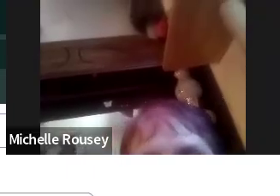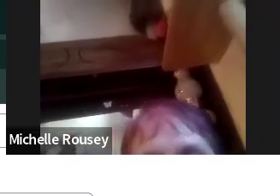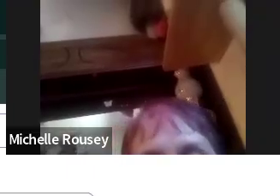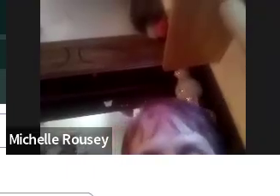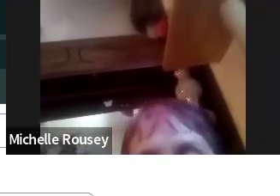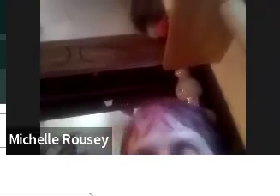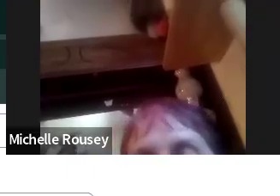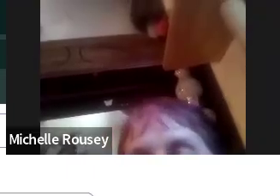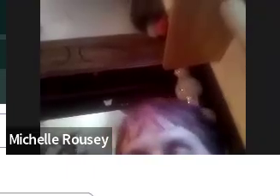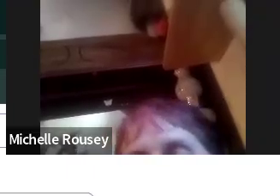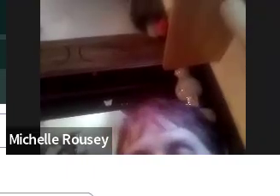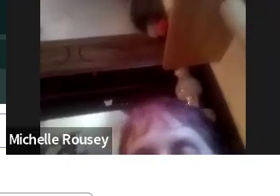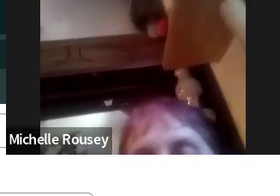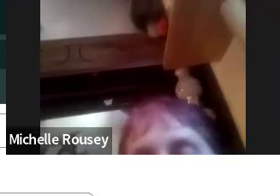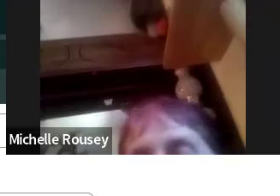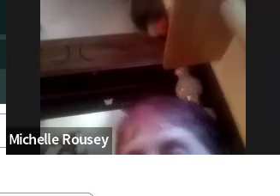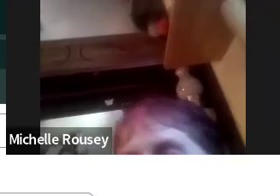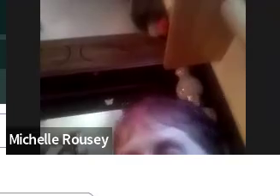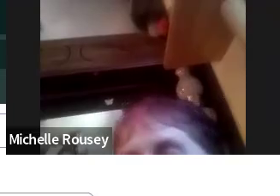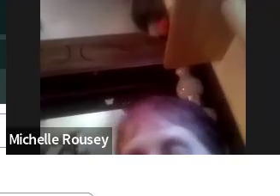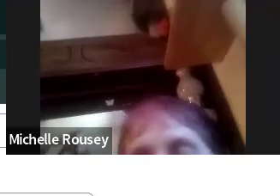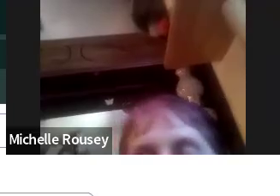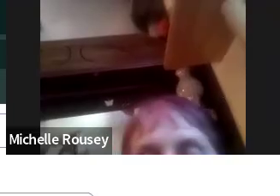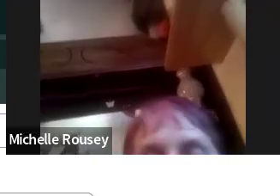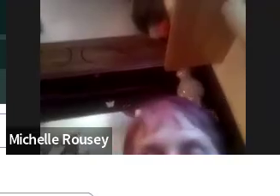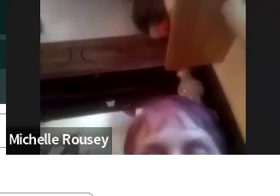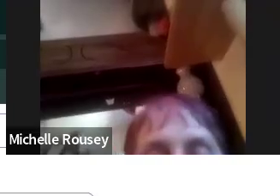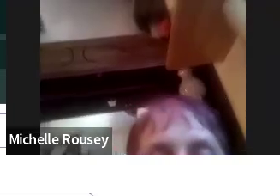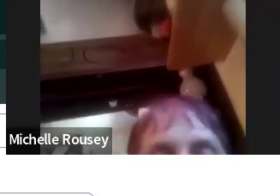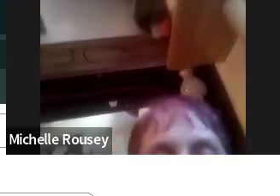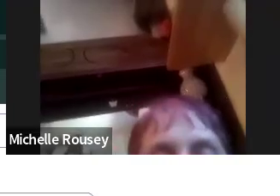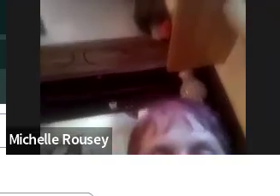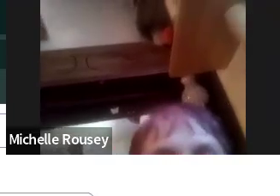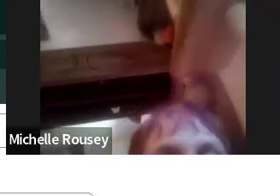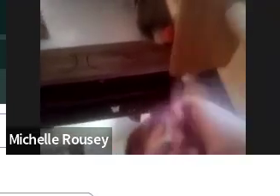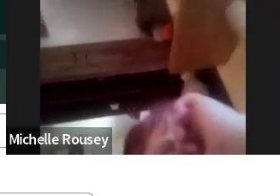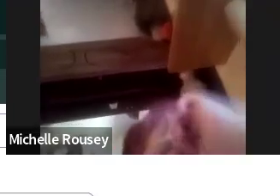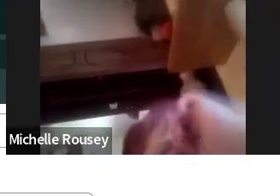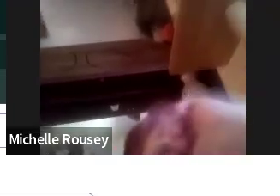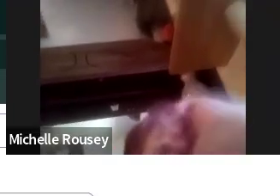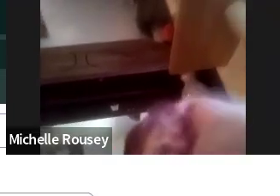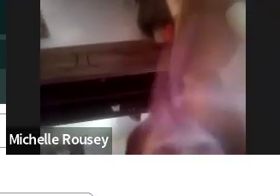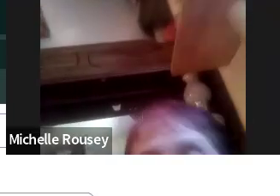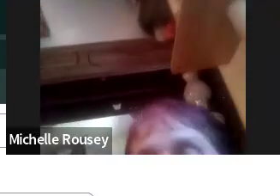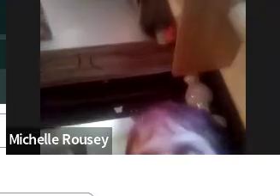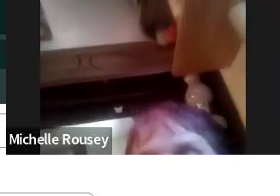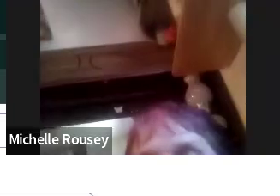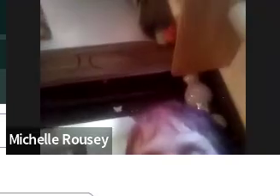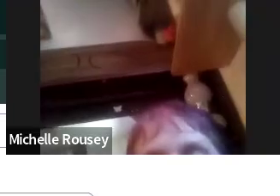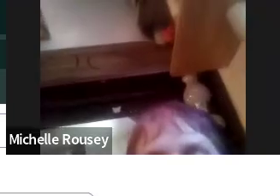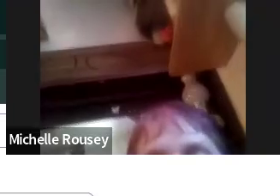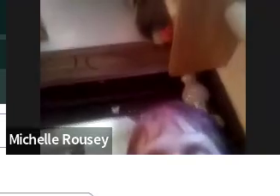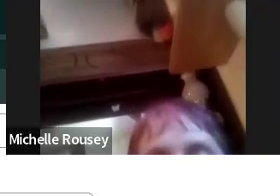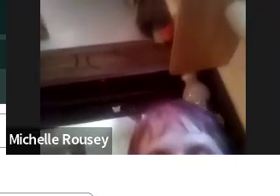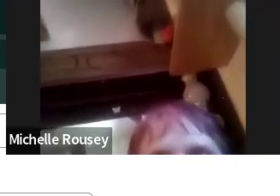And they have not only local independent living centers, but they have a statewide group that is over